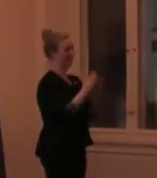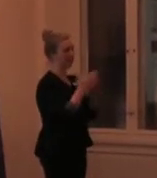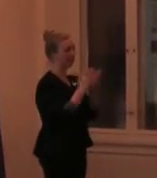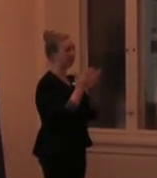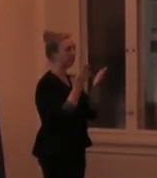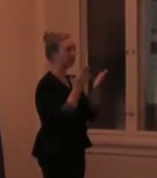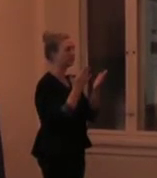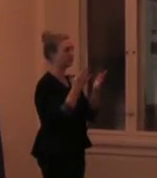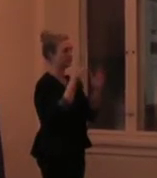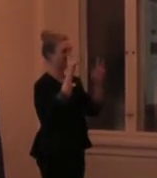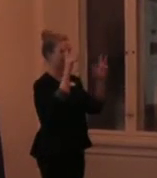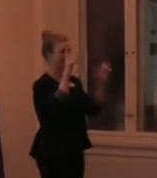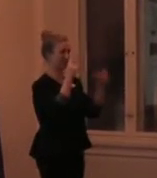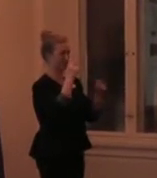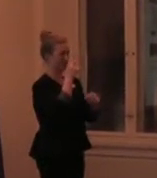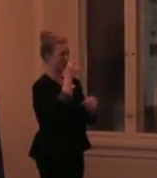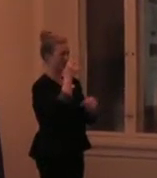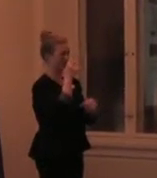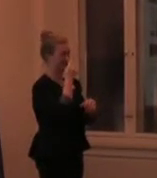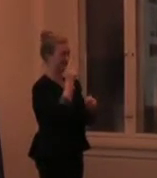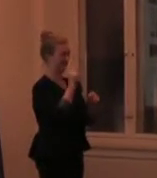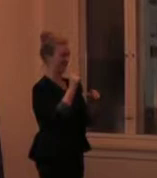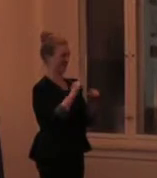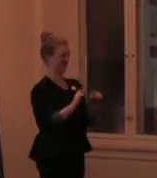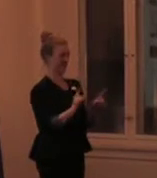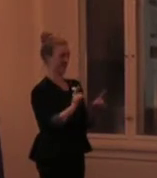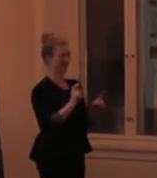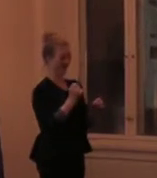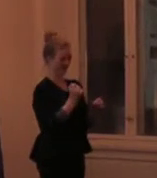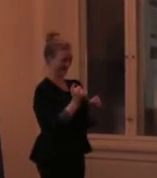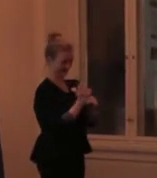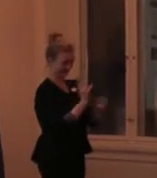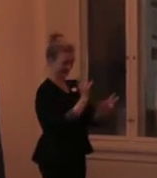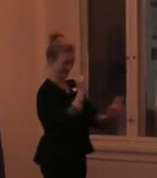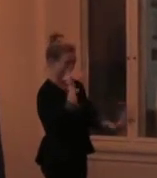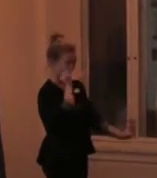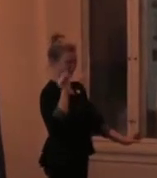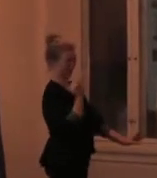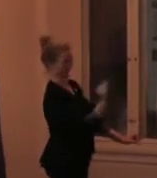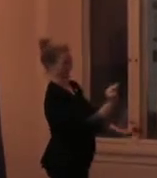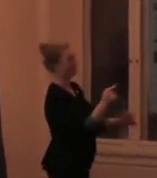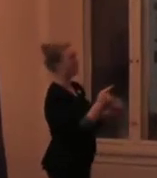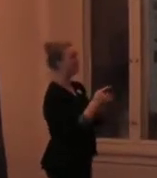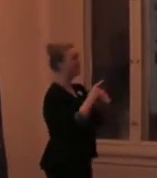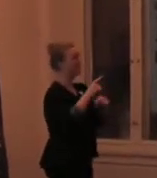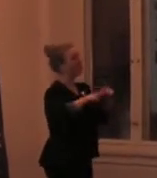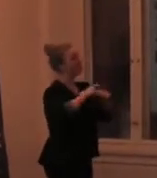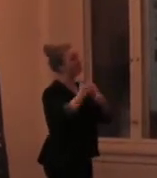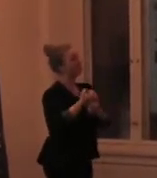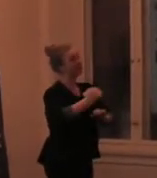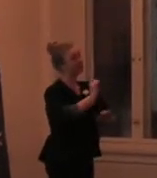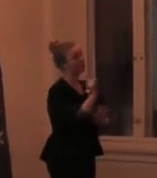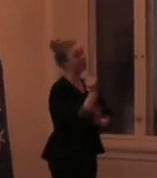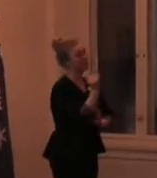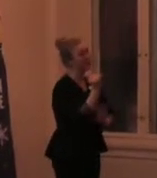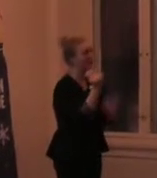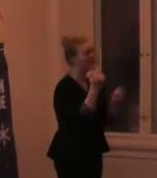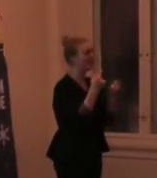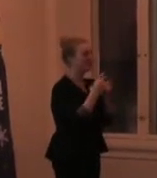the title is a bit misleading. It's not going to happen anytime soon, but I have political ambition, so hopefully one